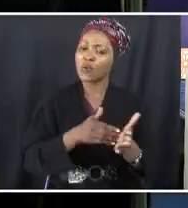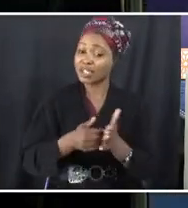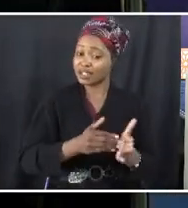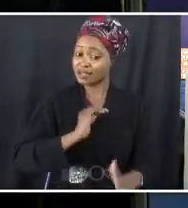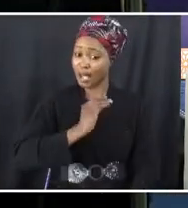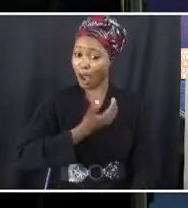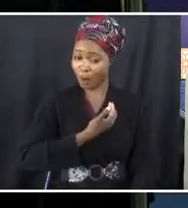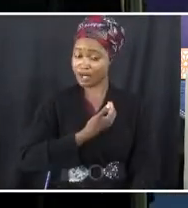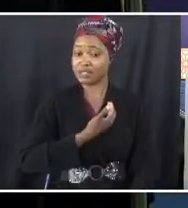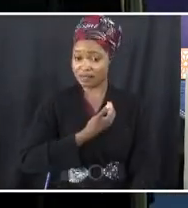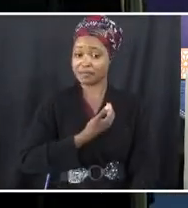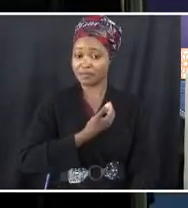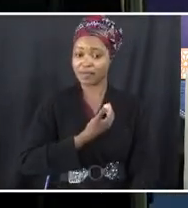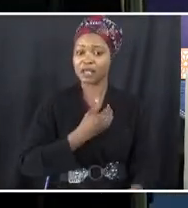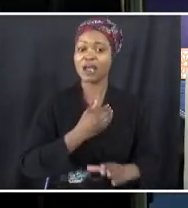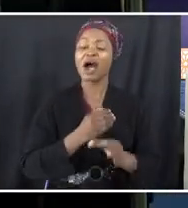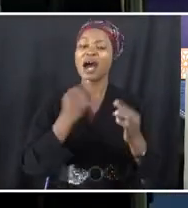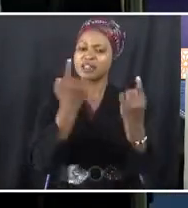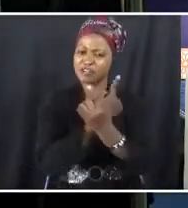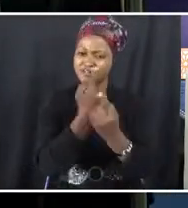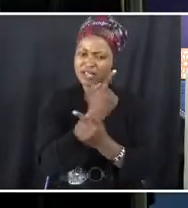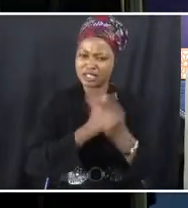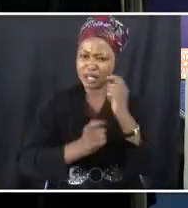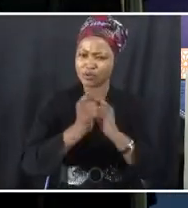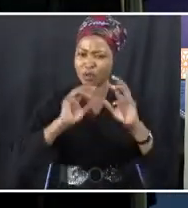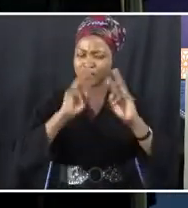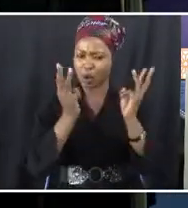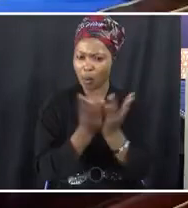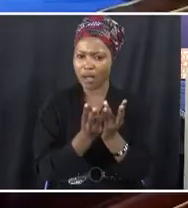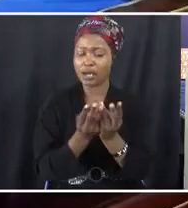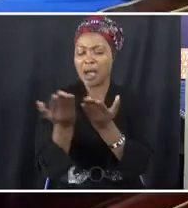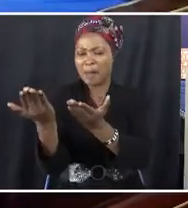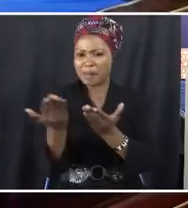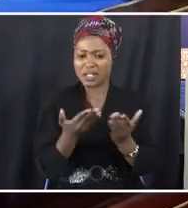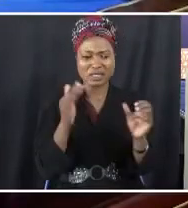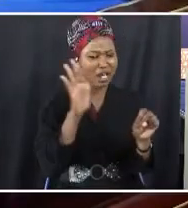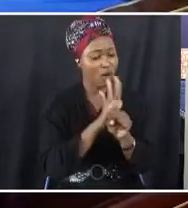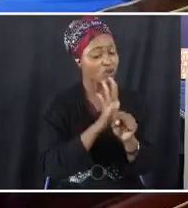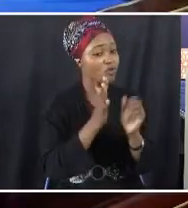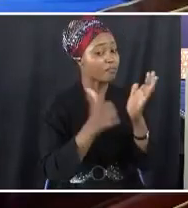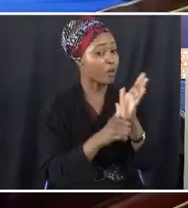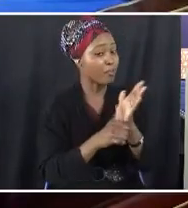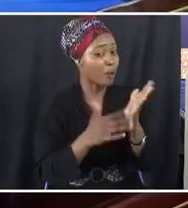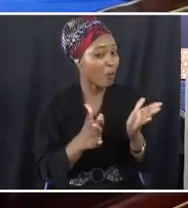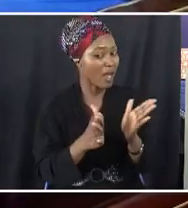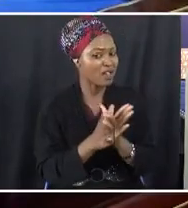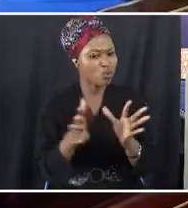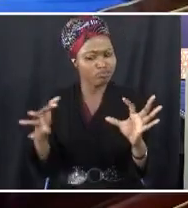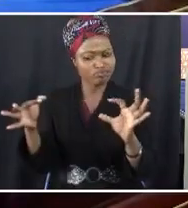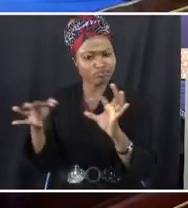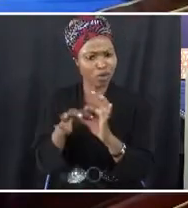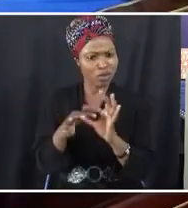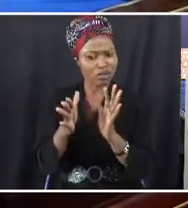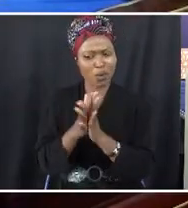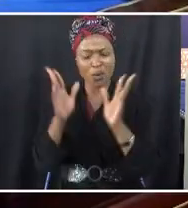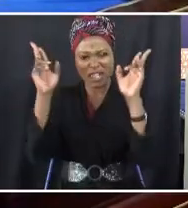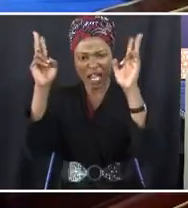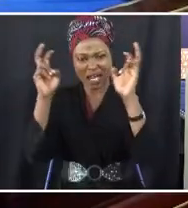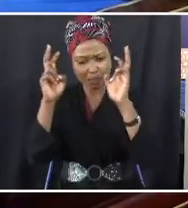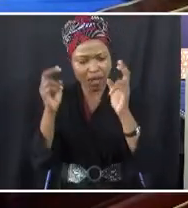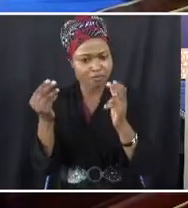and the quick descent of the world into chaos forces us to combat an energy both